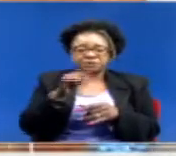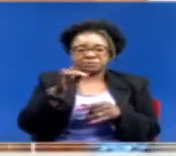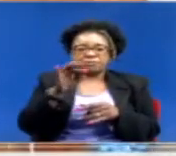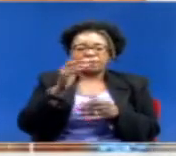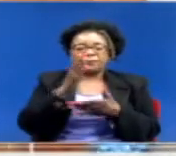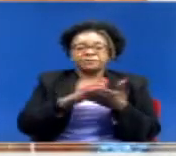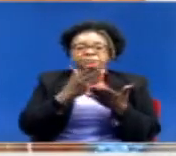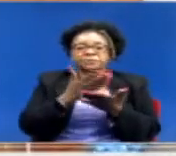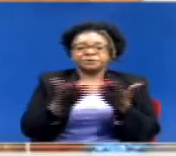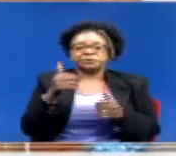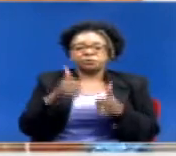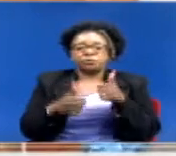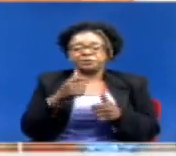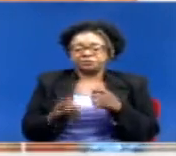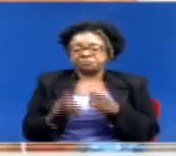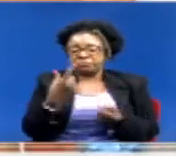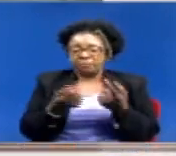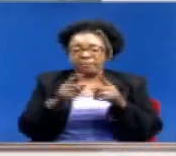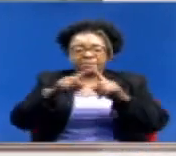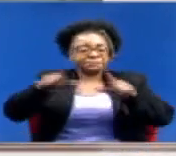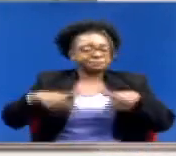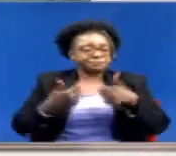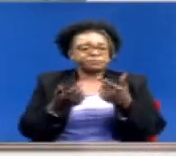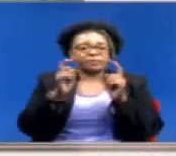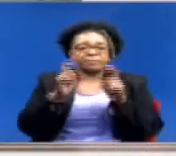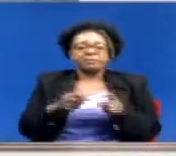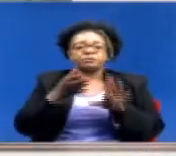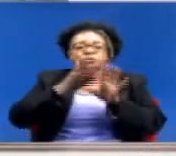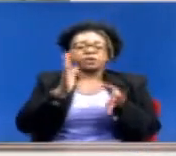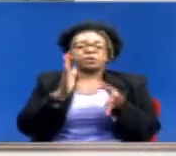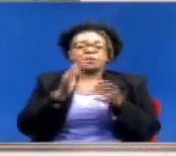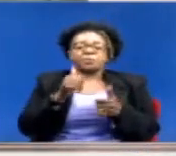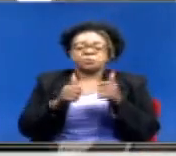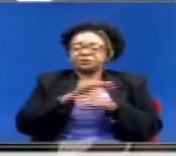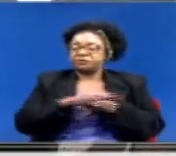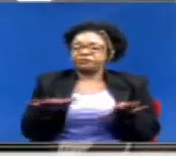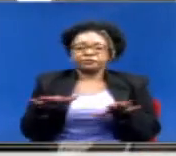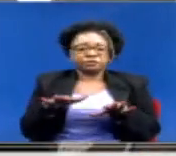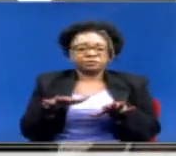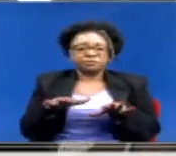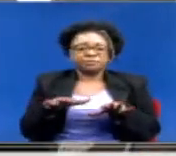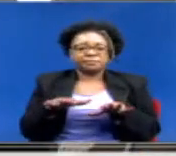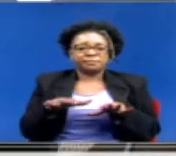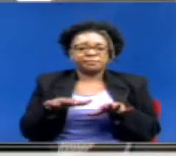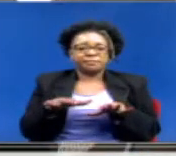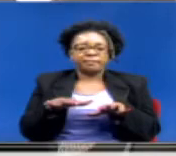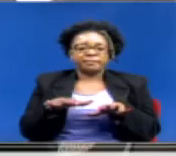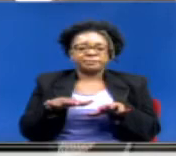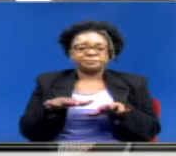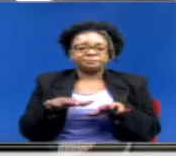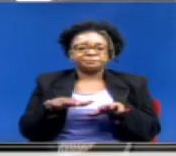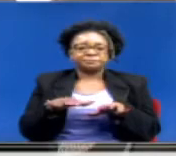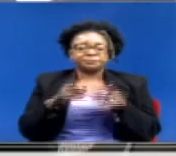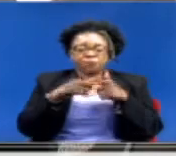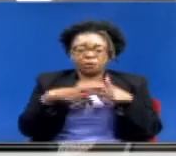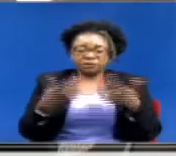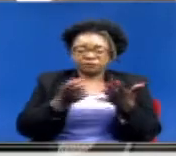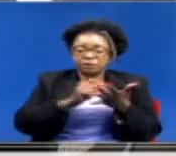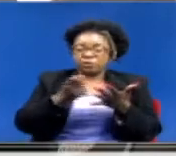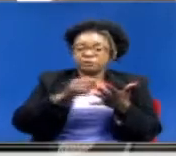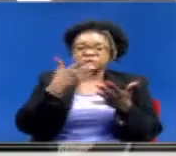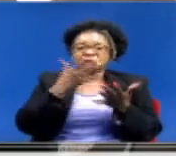senators, who demanded that she retract her remarks, which she declined. That whatever we wrote in that letter, yes,